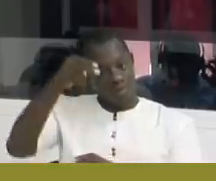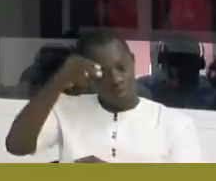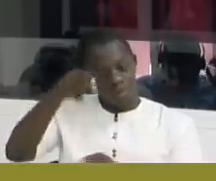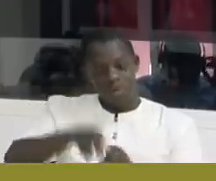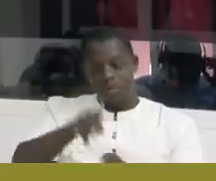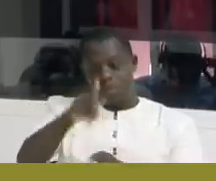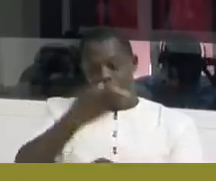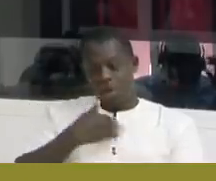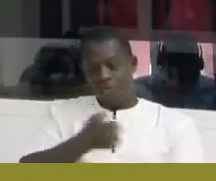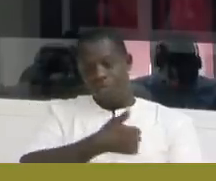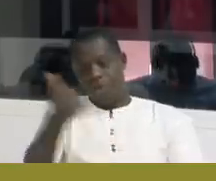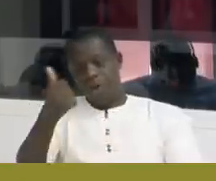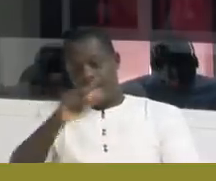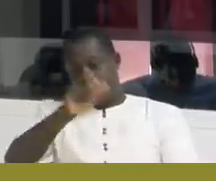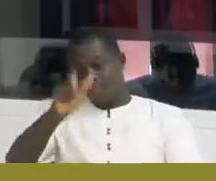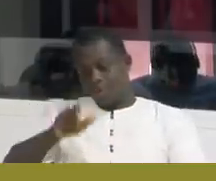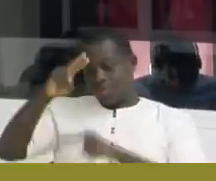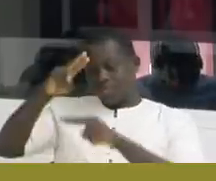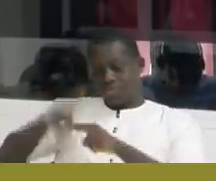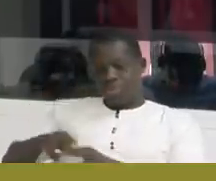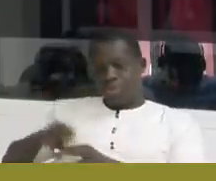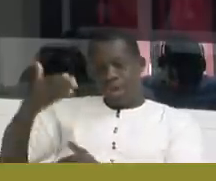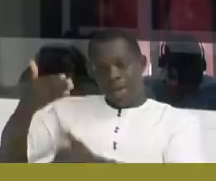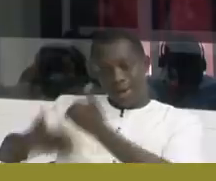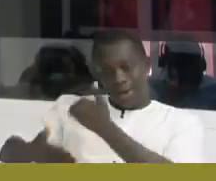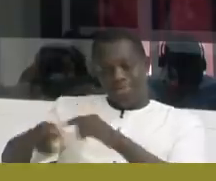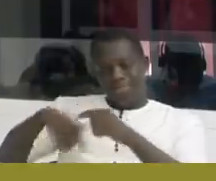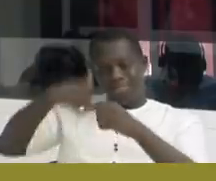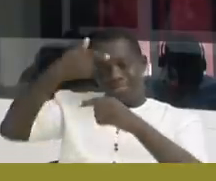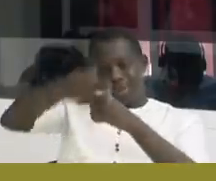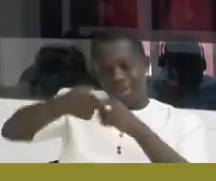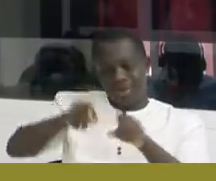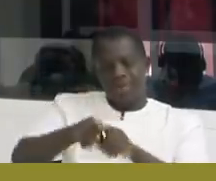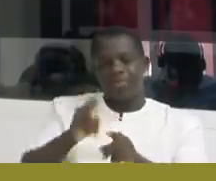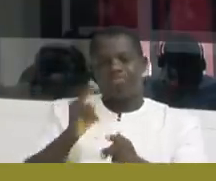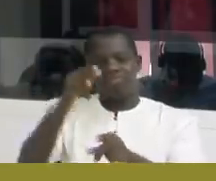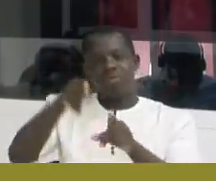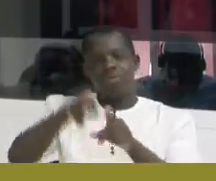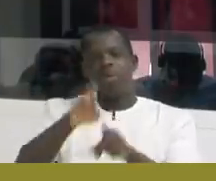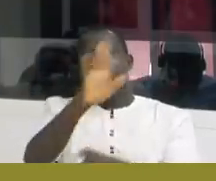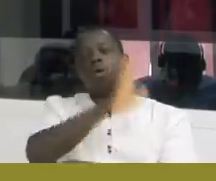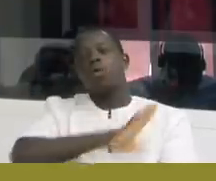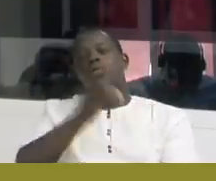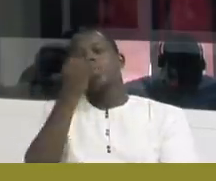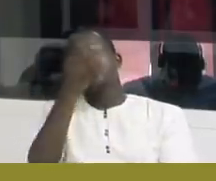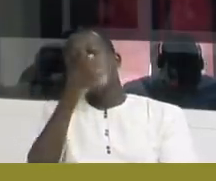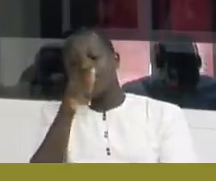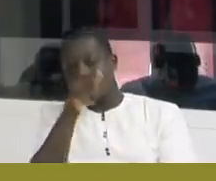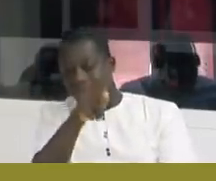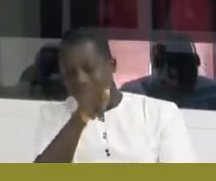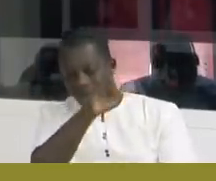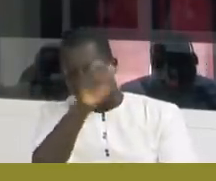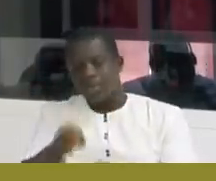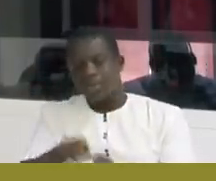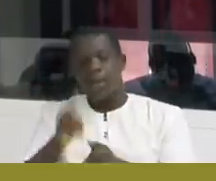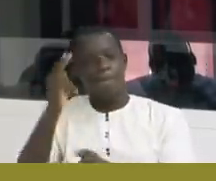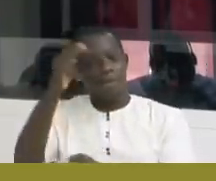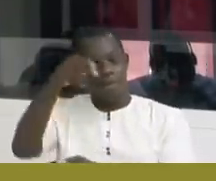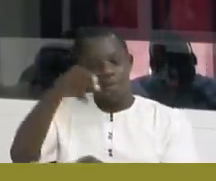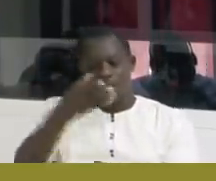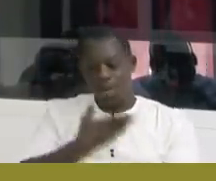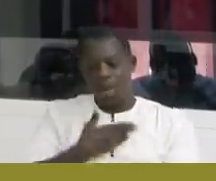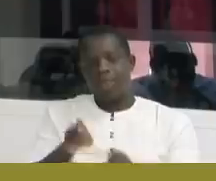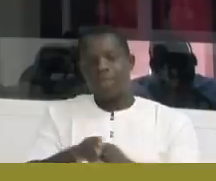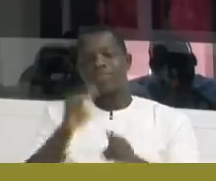sitting right next to the alleged shooter. That person also said that this person is the shooter. You have a third person who was also